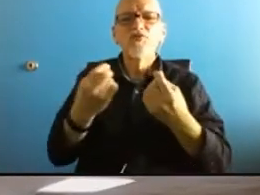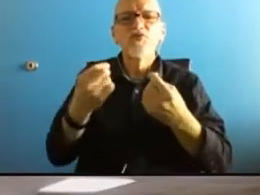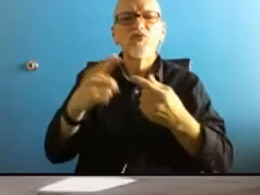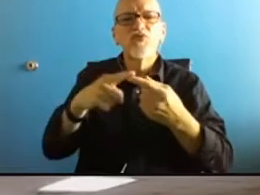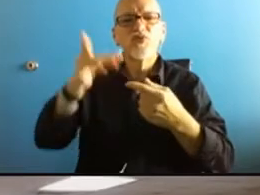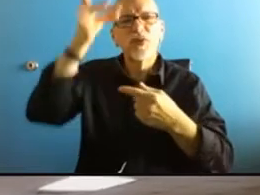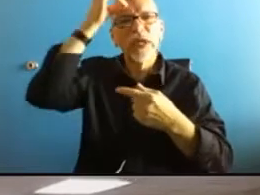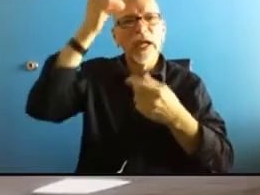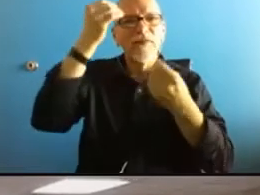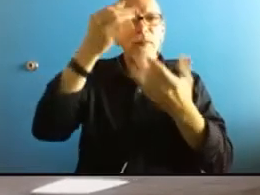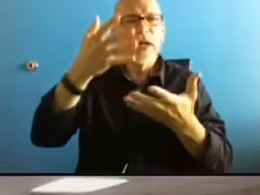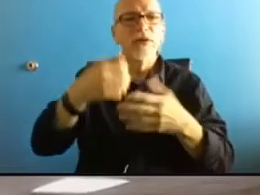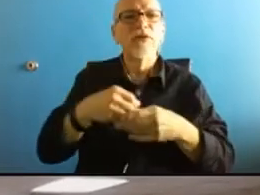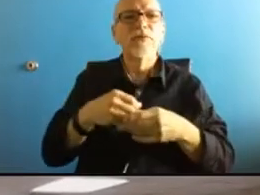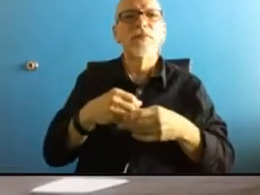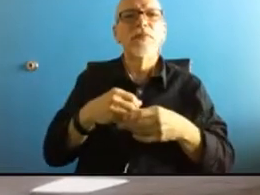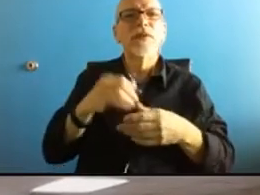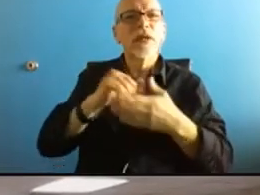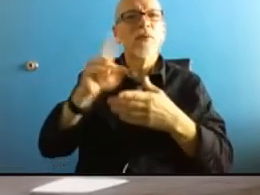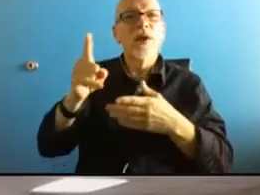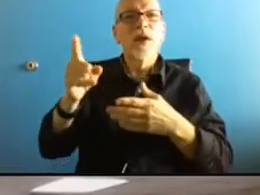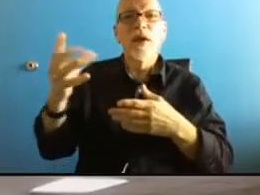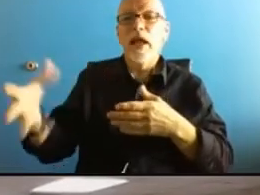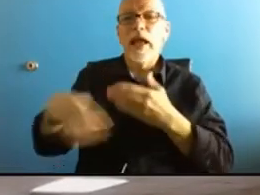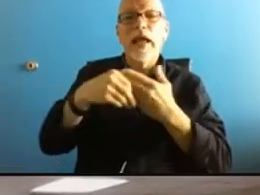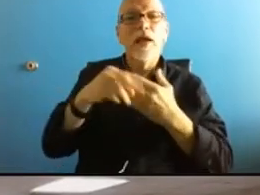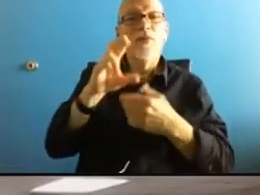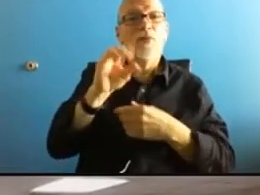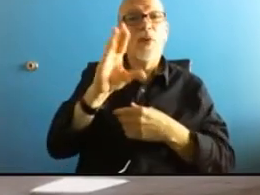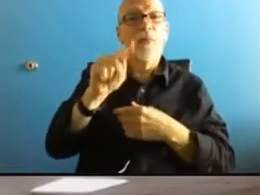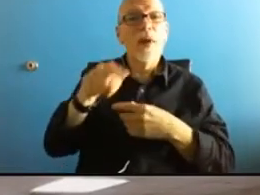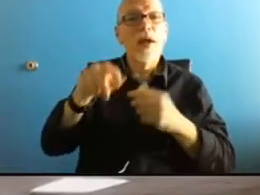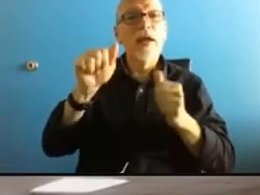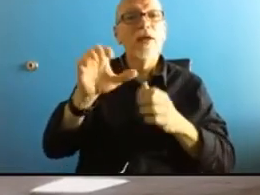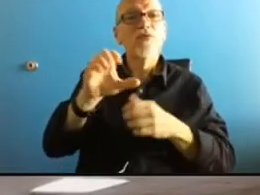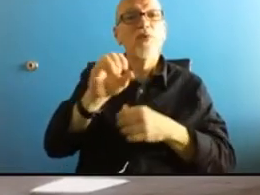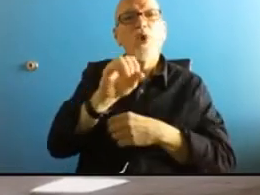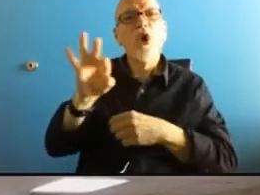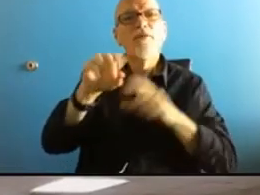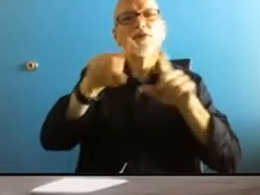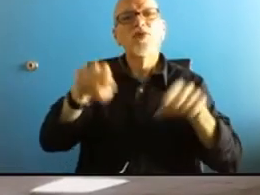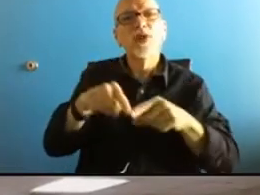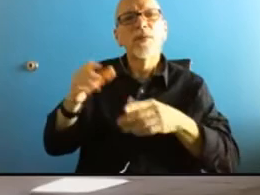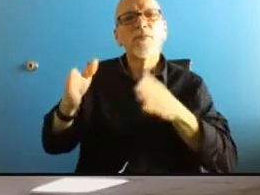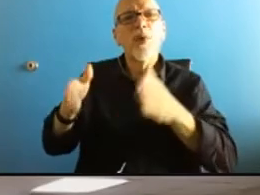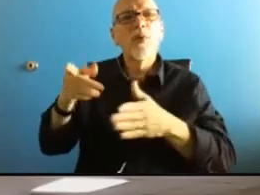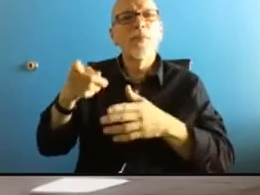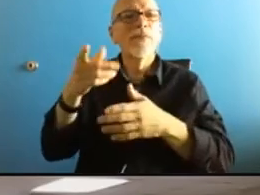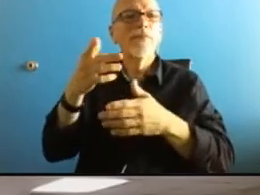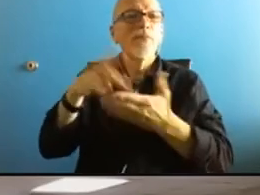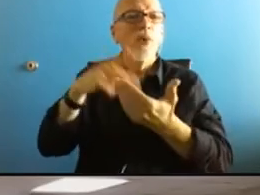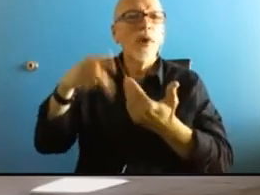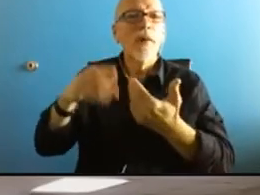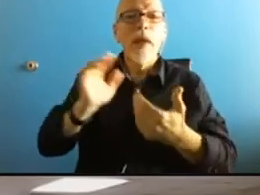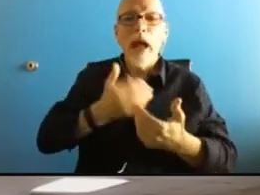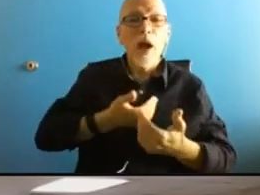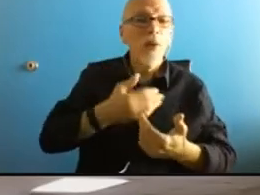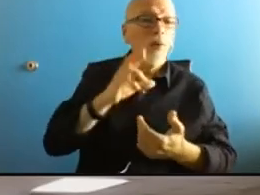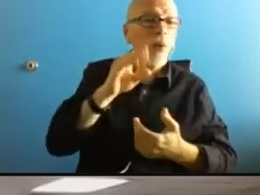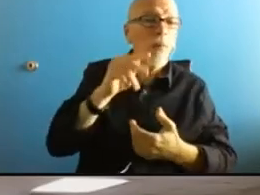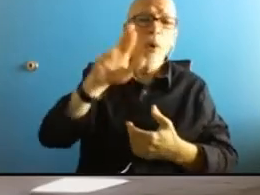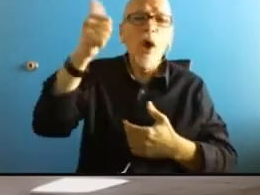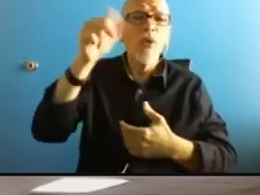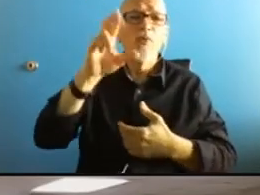information, that's where bringing a robot comes in to do off-screen programming, whether it's our robot or another robot. It's a great way to keep the